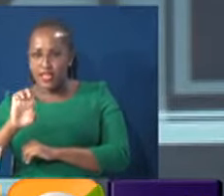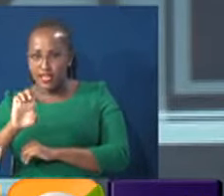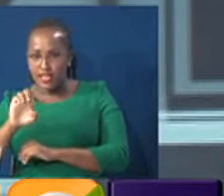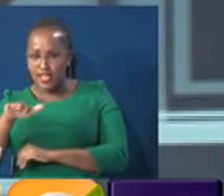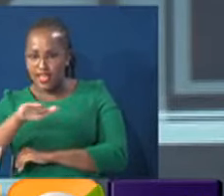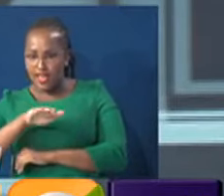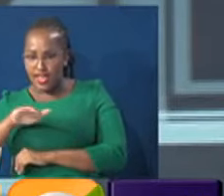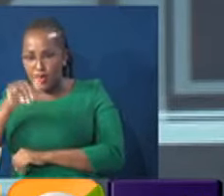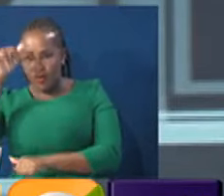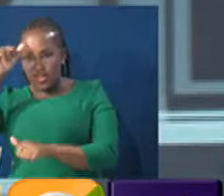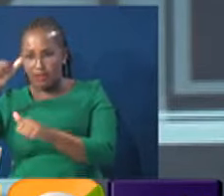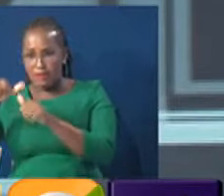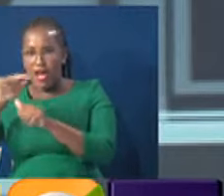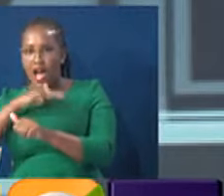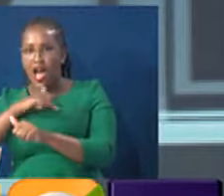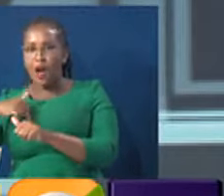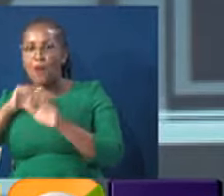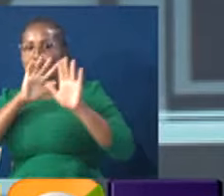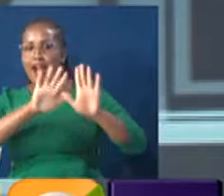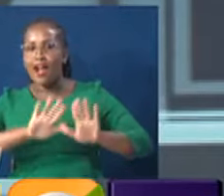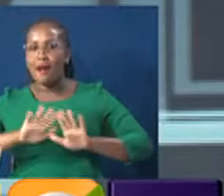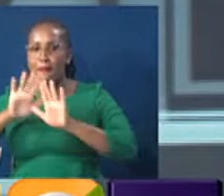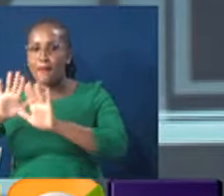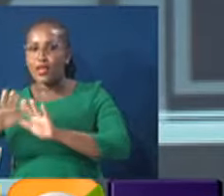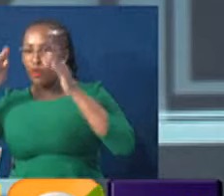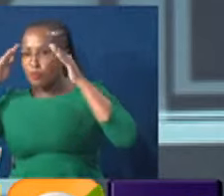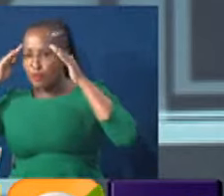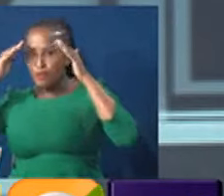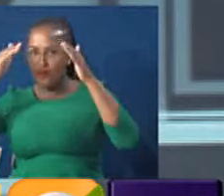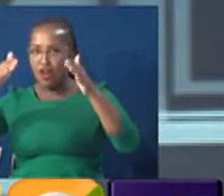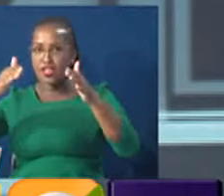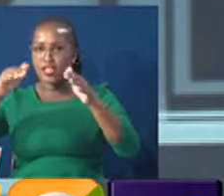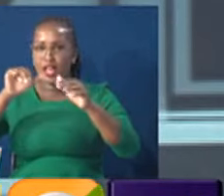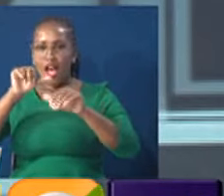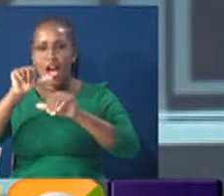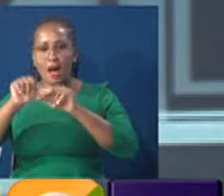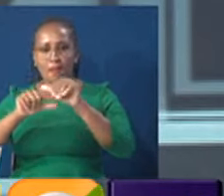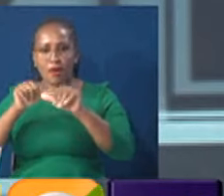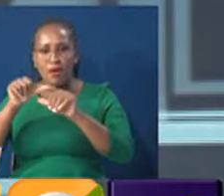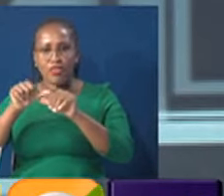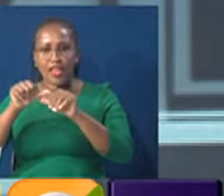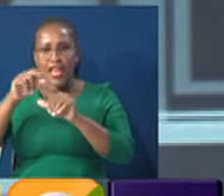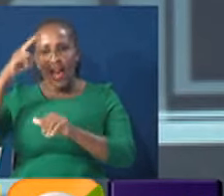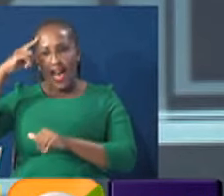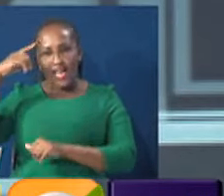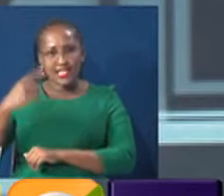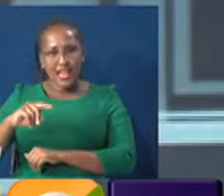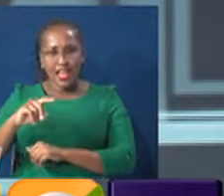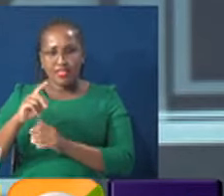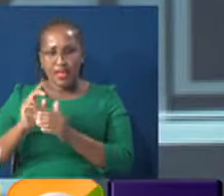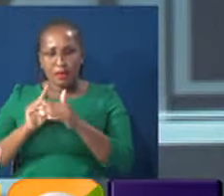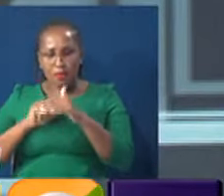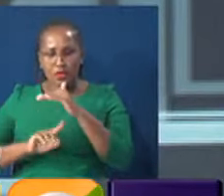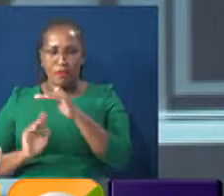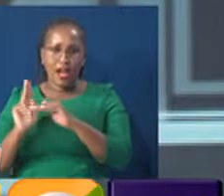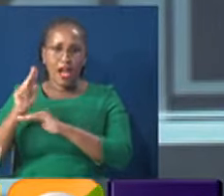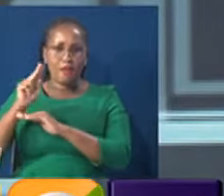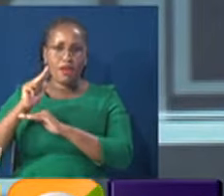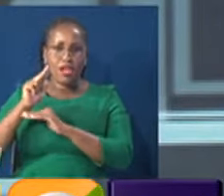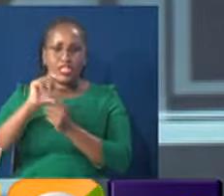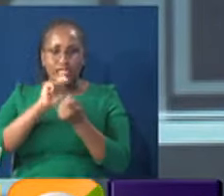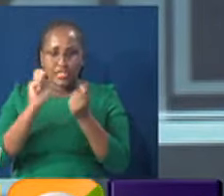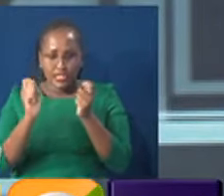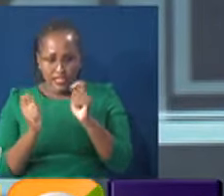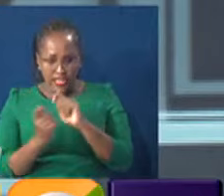Sam, our campaign was premised on the ASLA, the bottom-up economic transformation